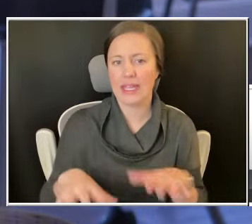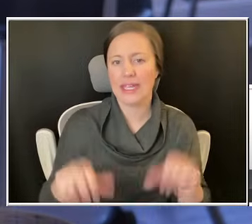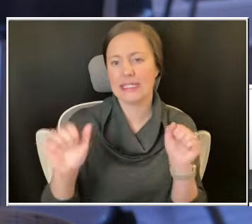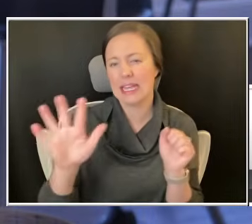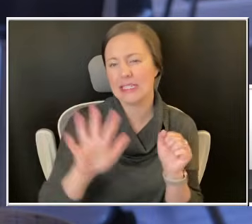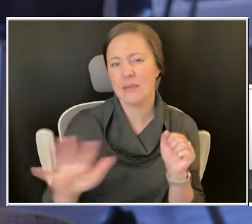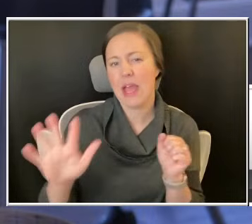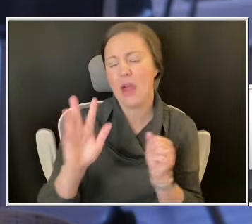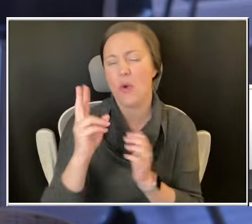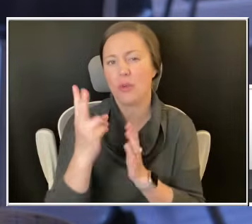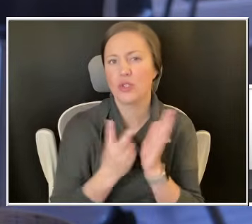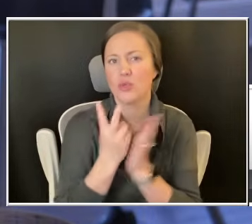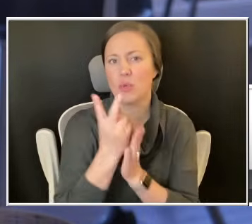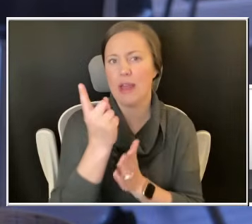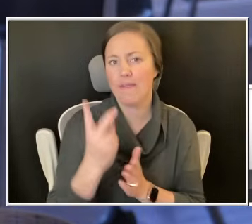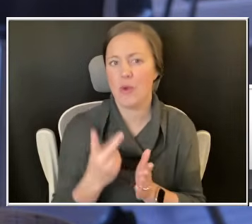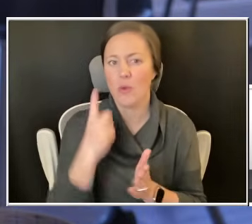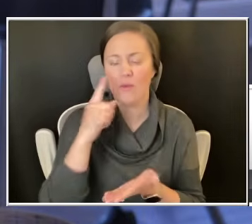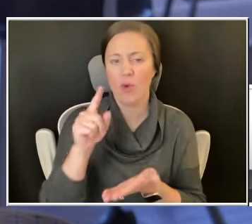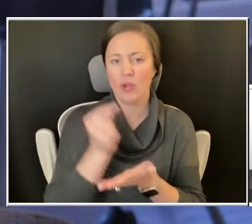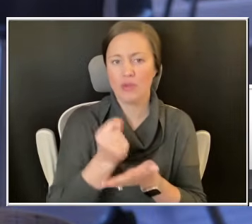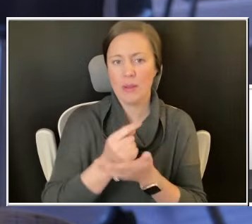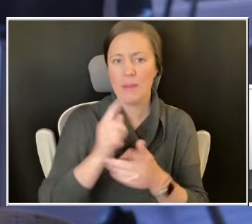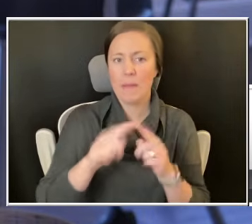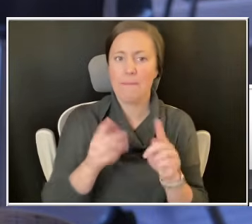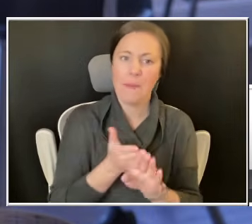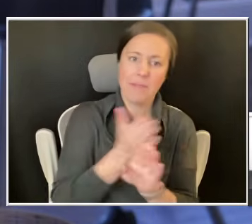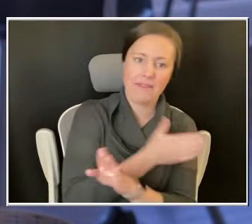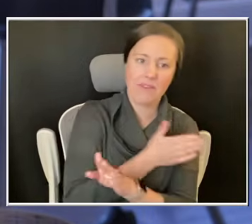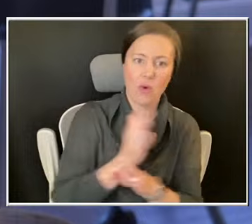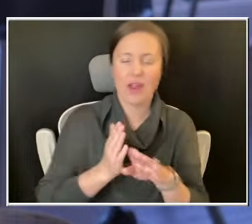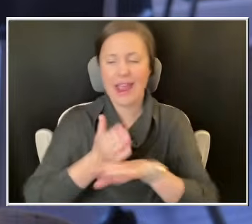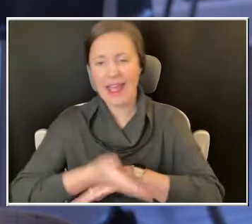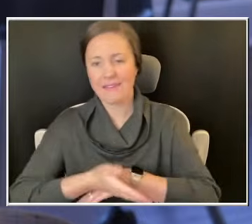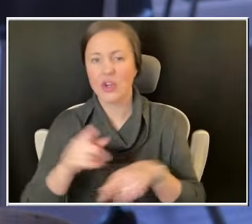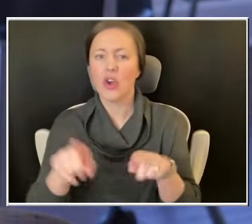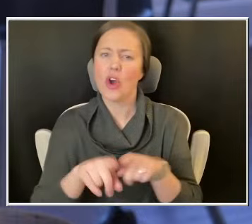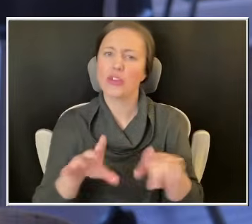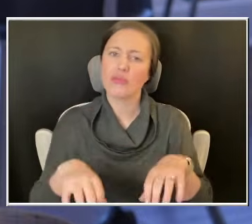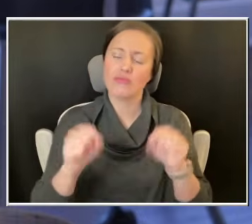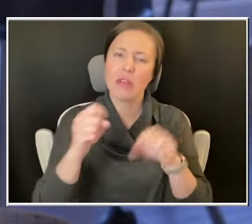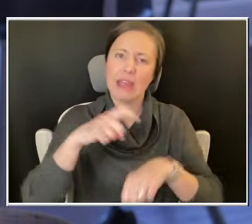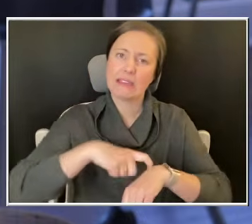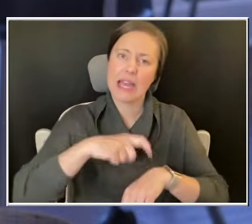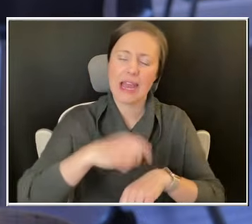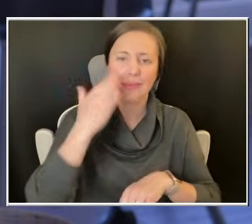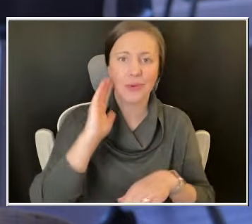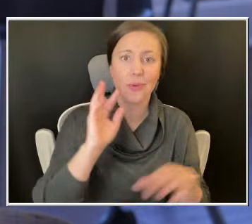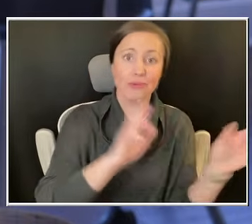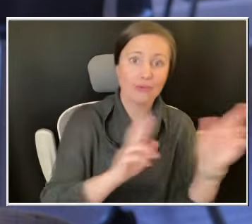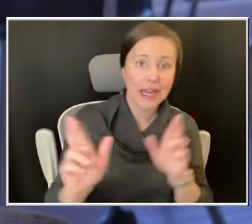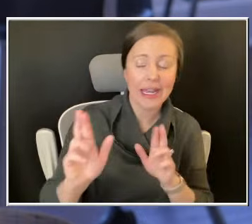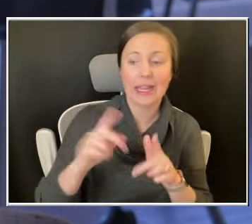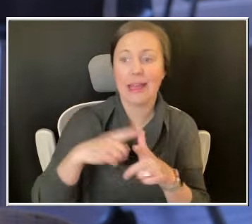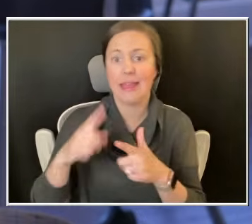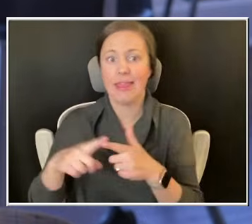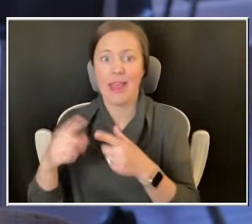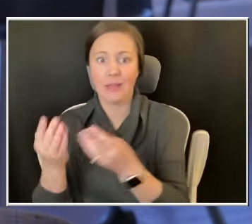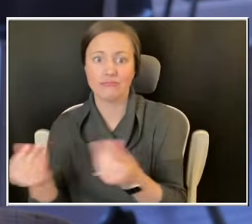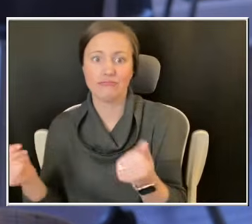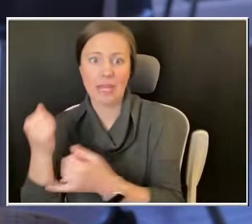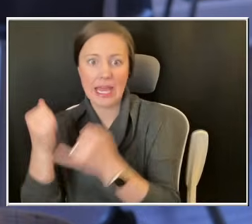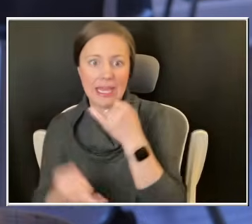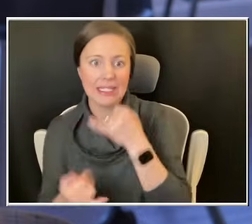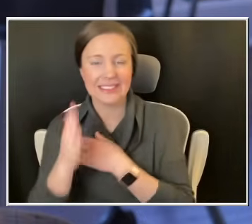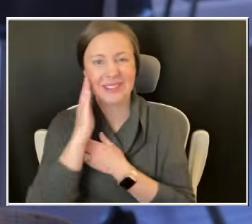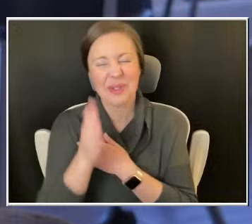do the treatment, but the before and after also take time, getting it ready and then ending it. So I'd say, 4